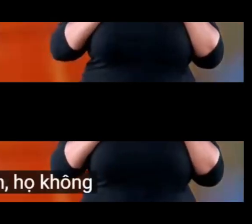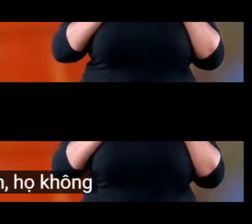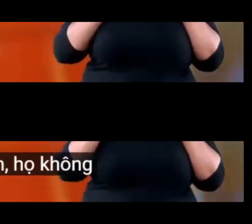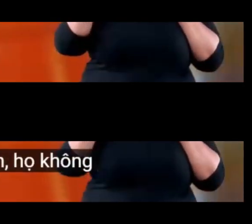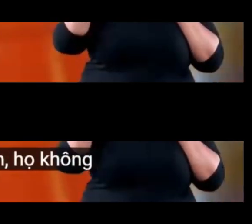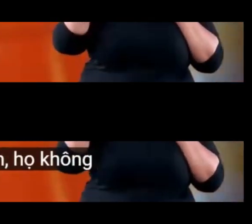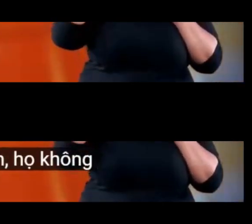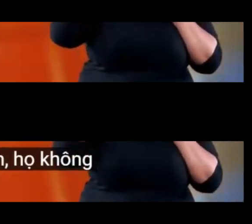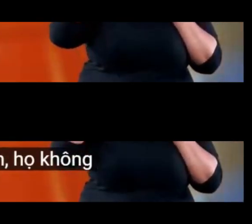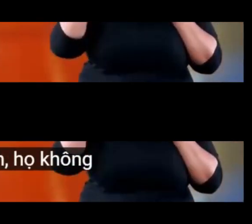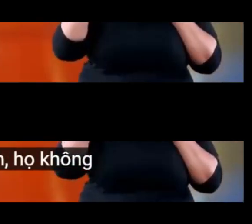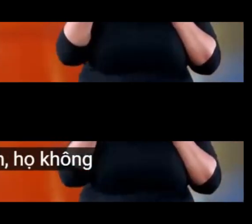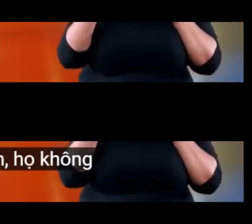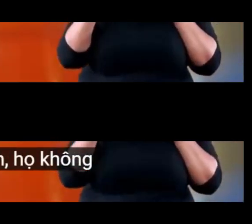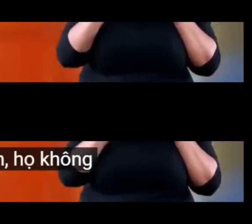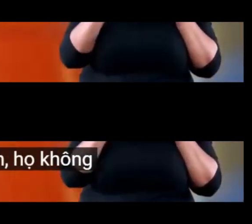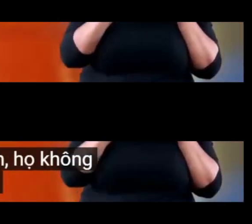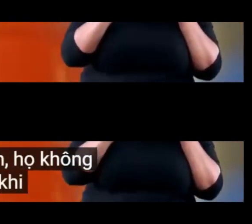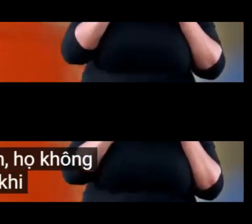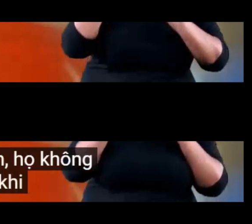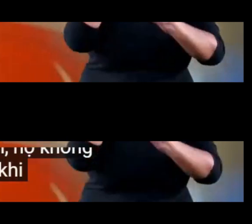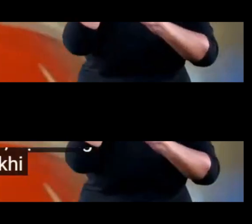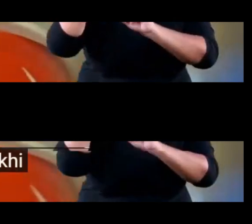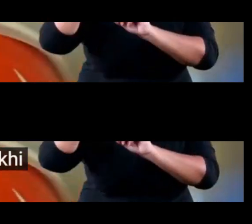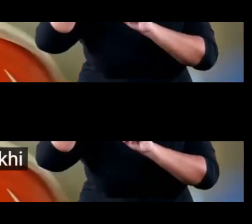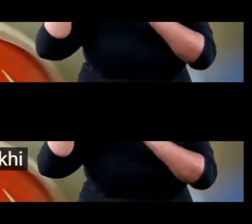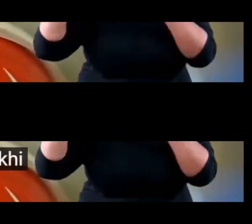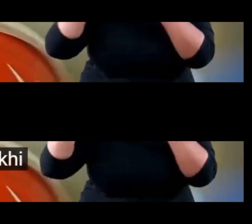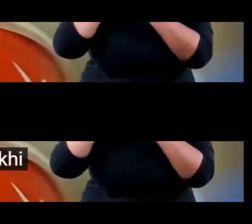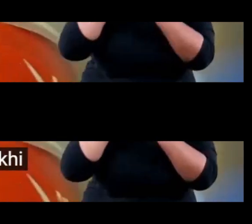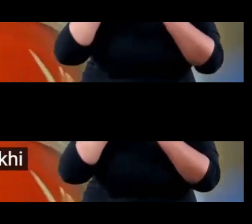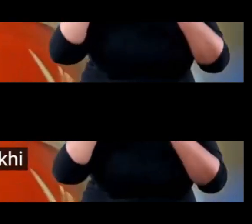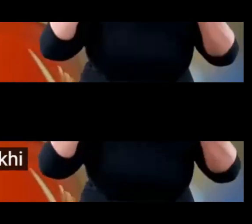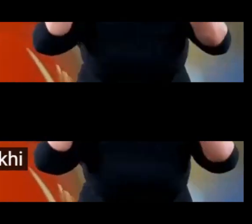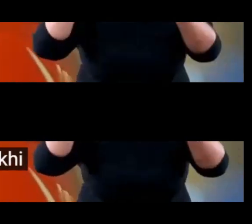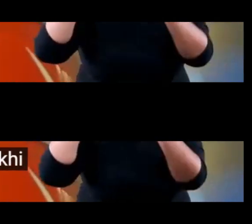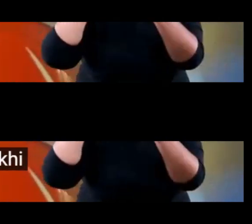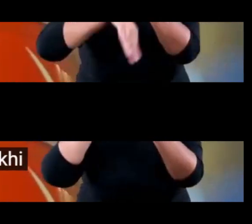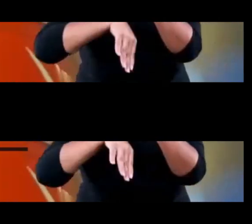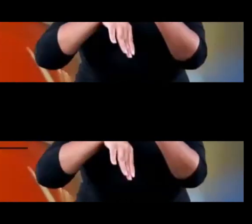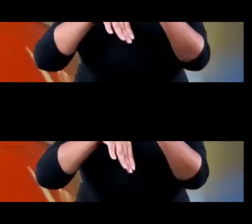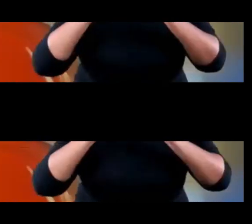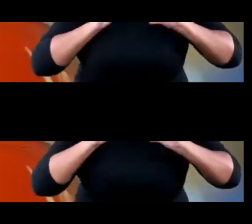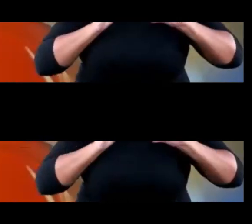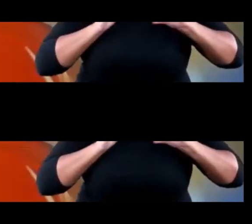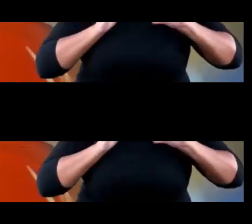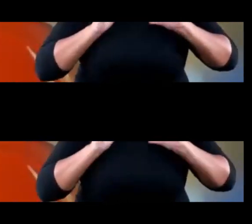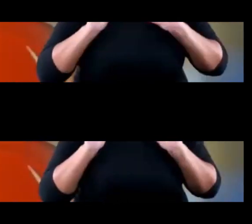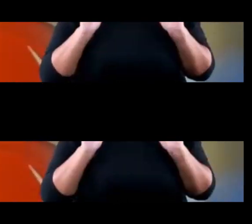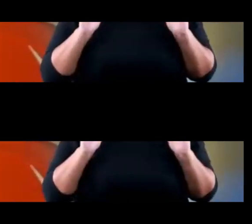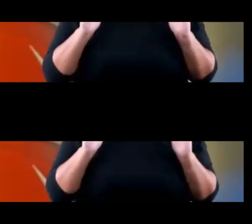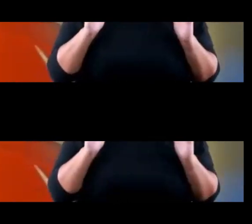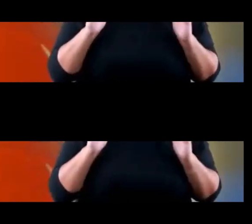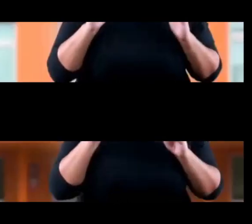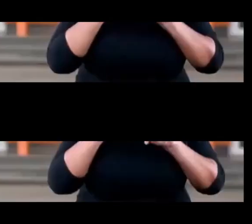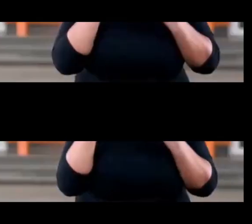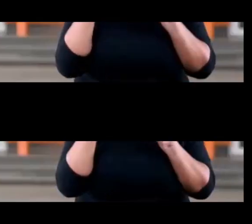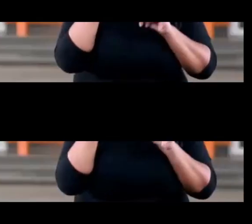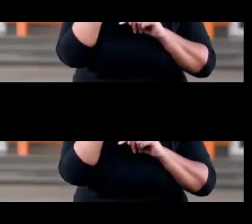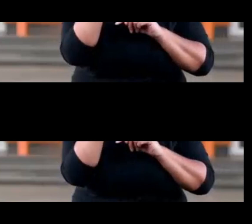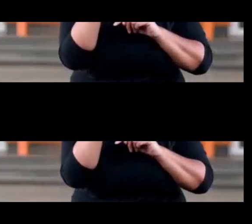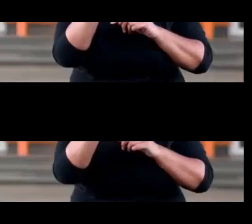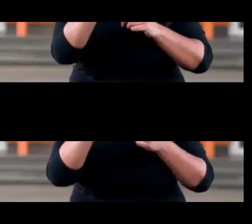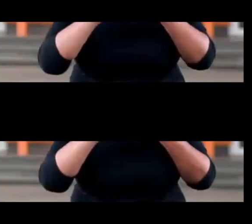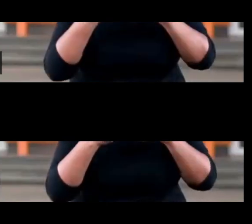They don't care about the 50-cent tax because even with the tax, the soda is still less money than it was before. But you